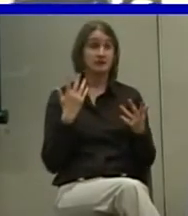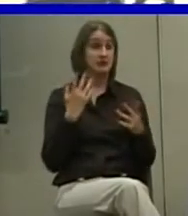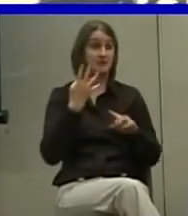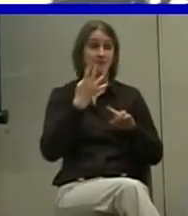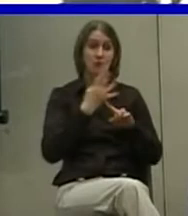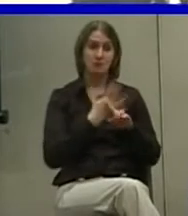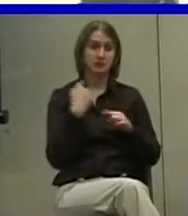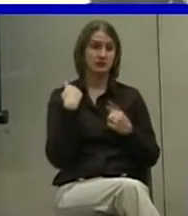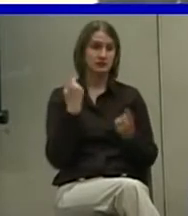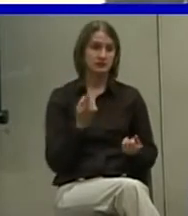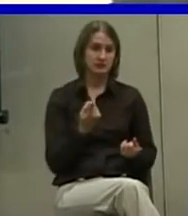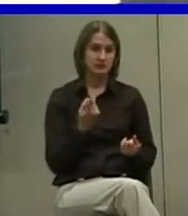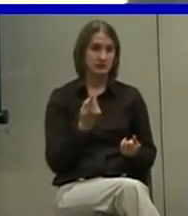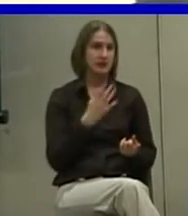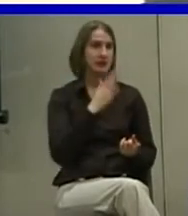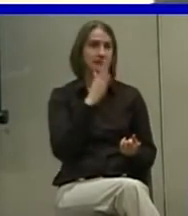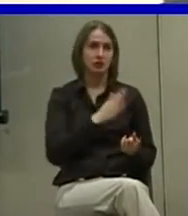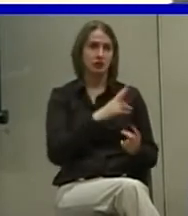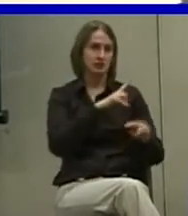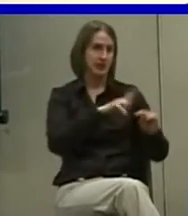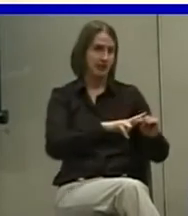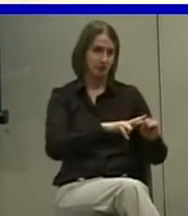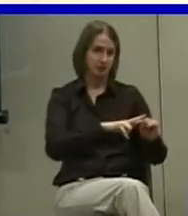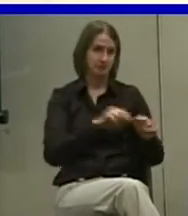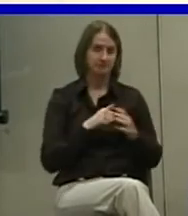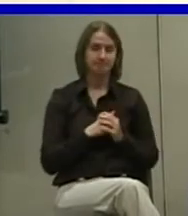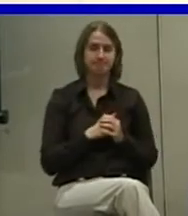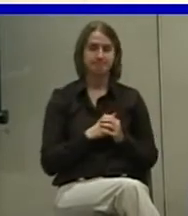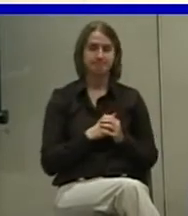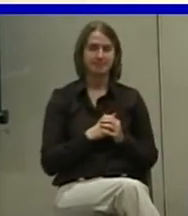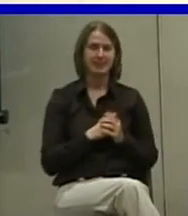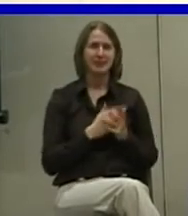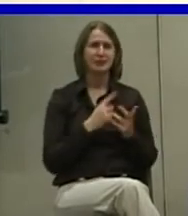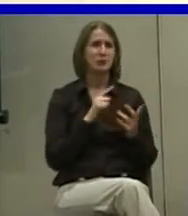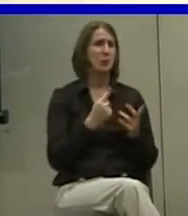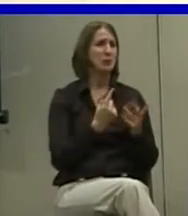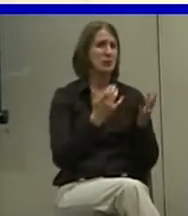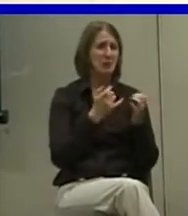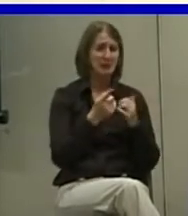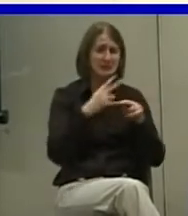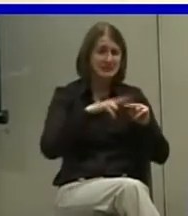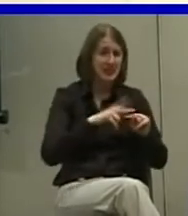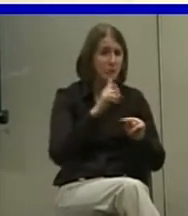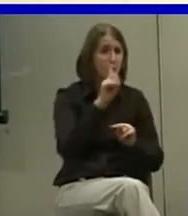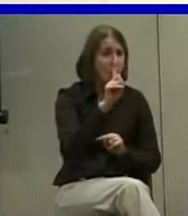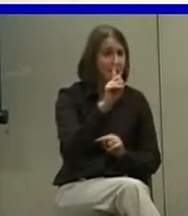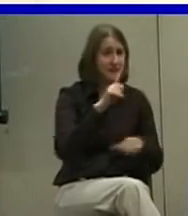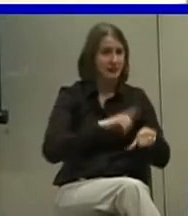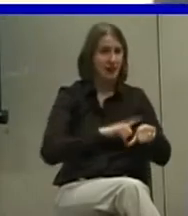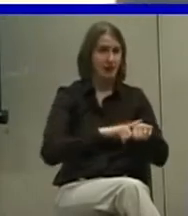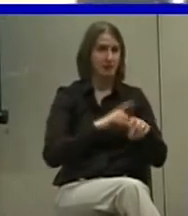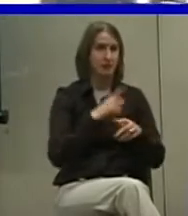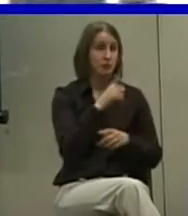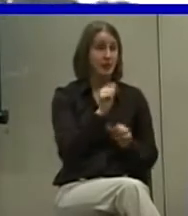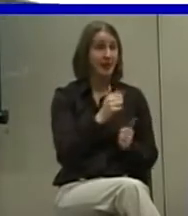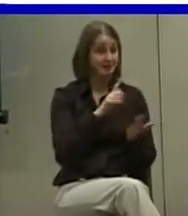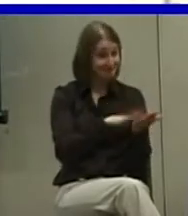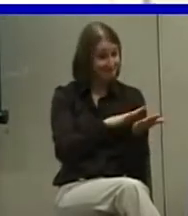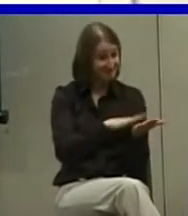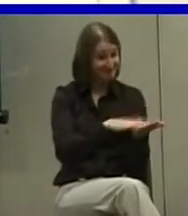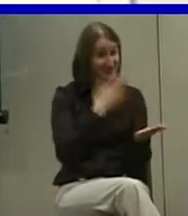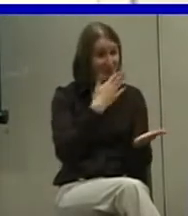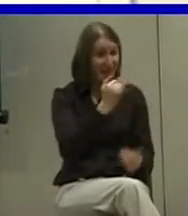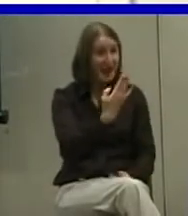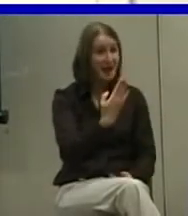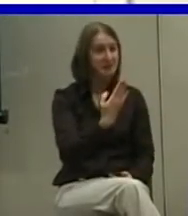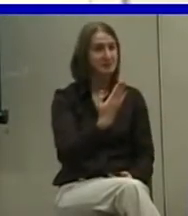never sat down. All you want them to do is sit down once so that you can say, great